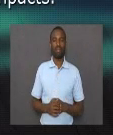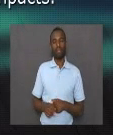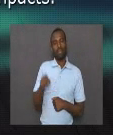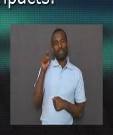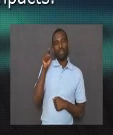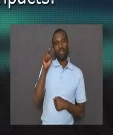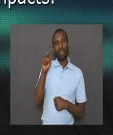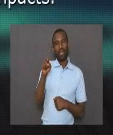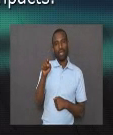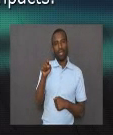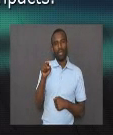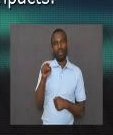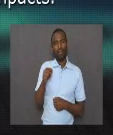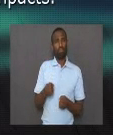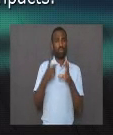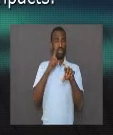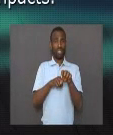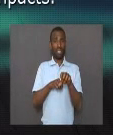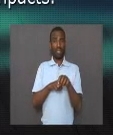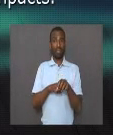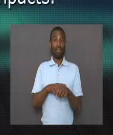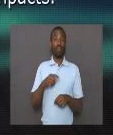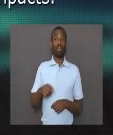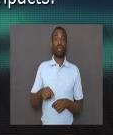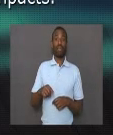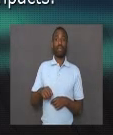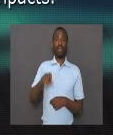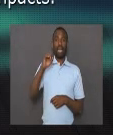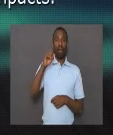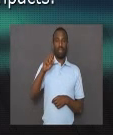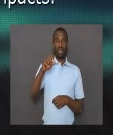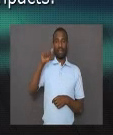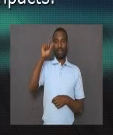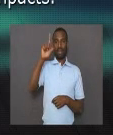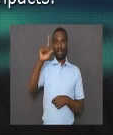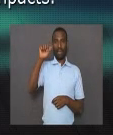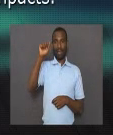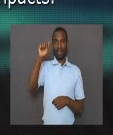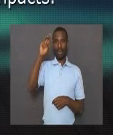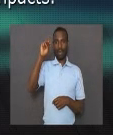This is often represented by the symbol lambda.